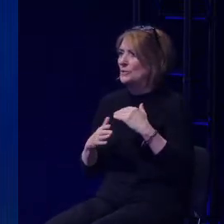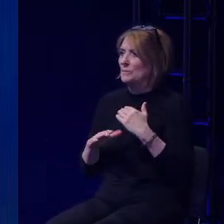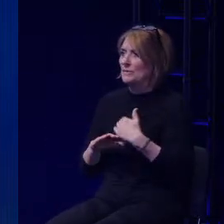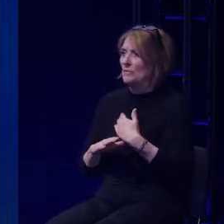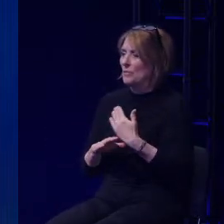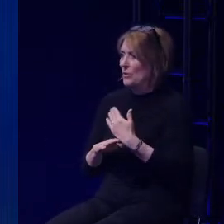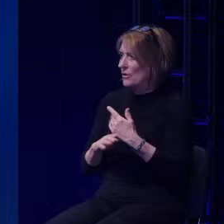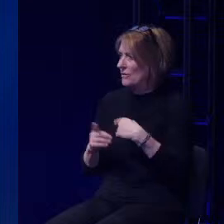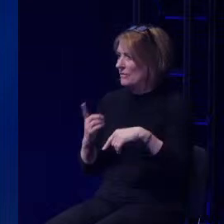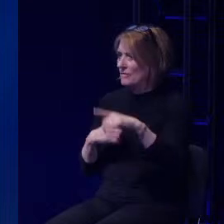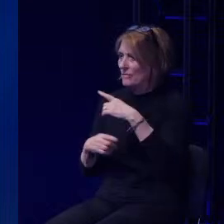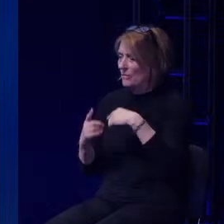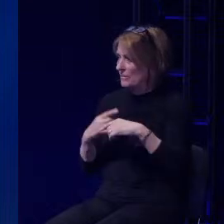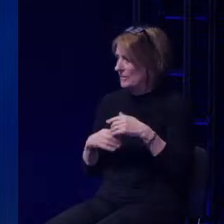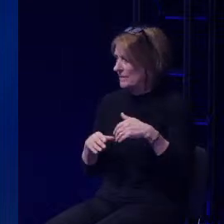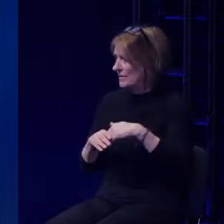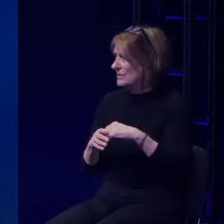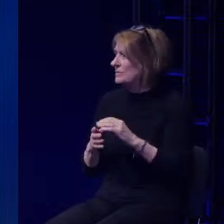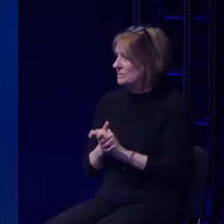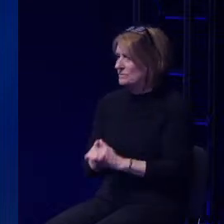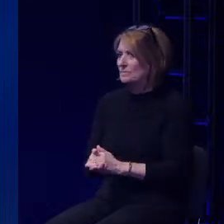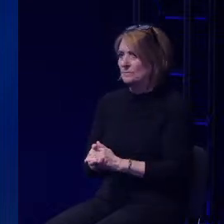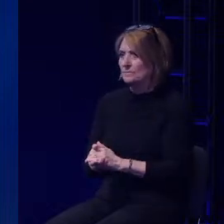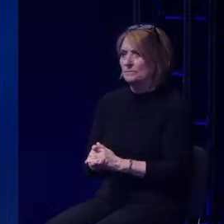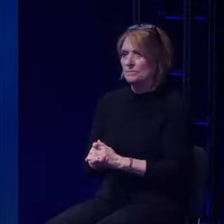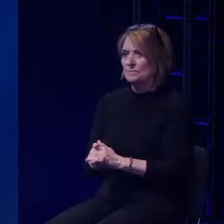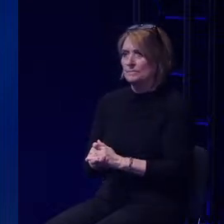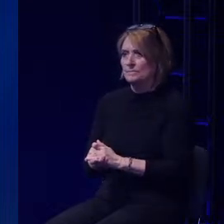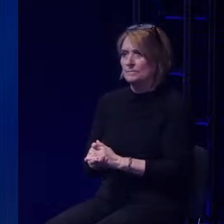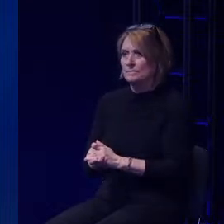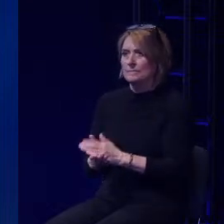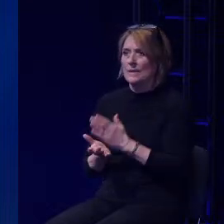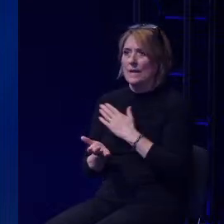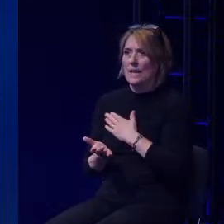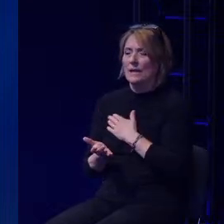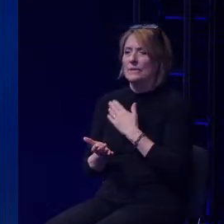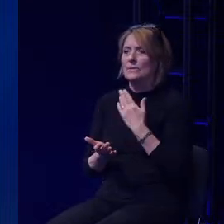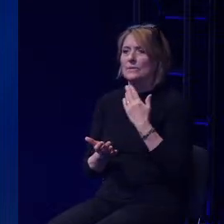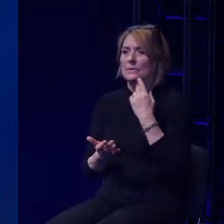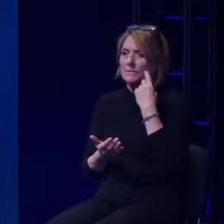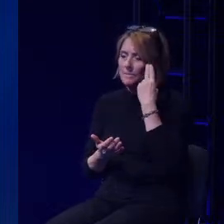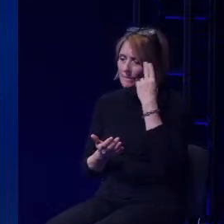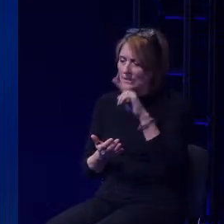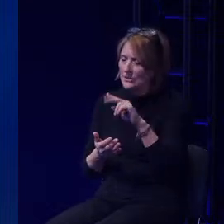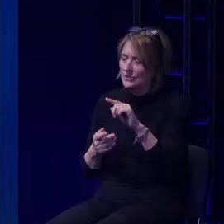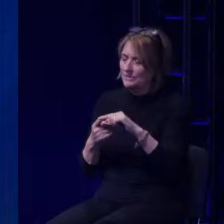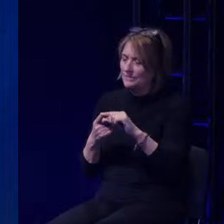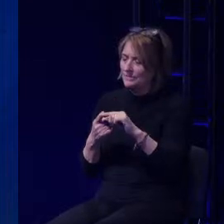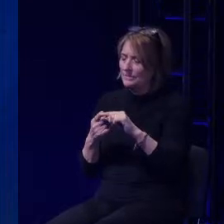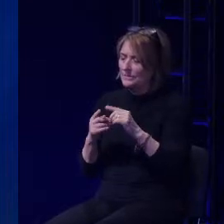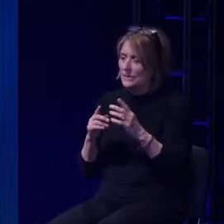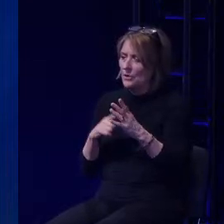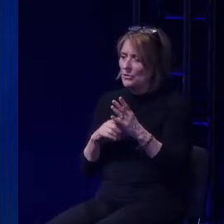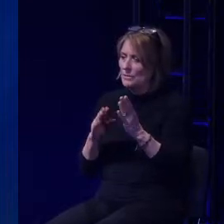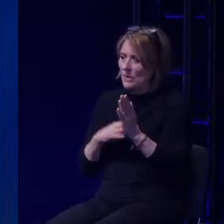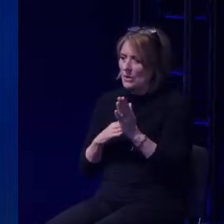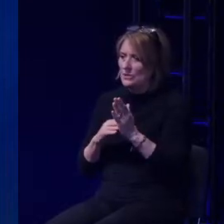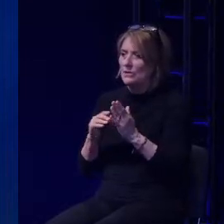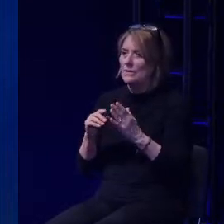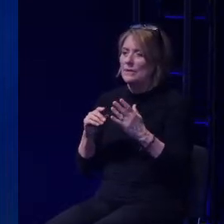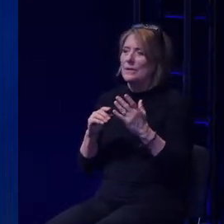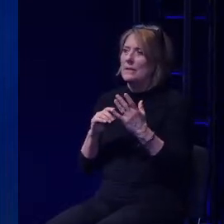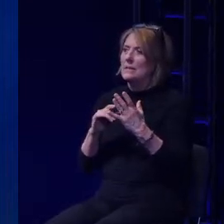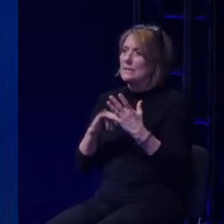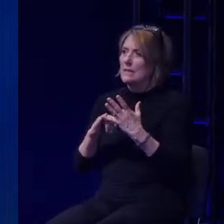undertaking for them. And I'd just like to mention Audra Marshall, John Daley, Gwyn Evans, James